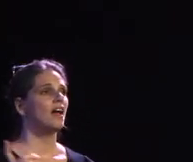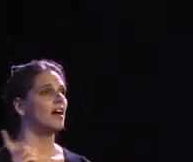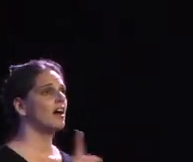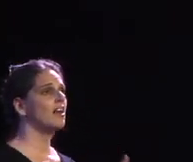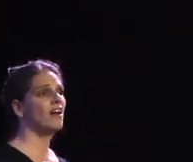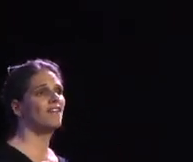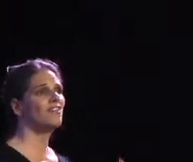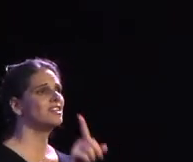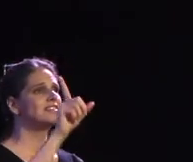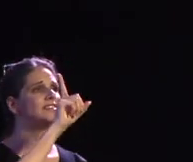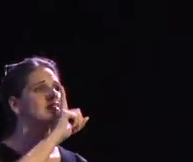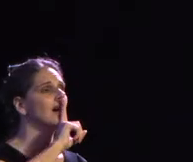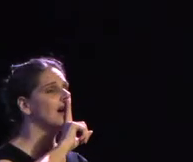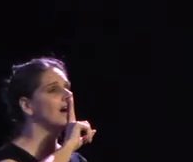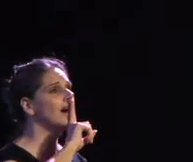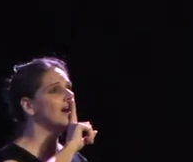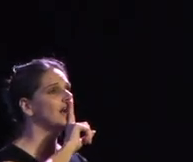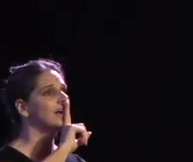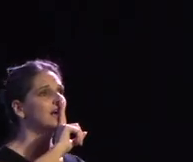break. Out of the